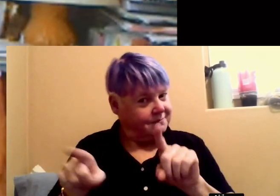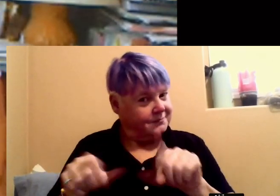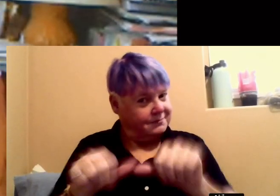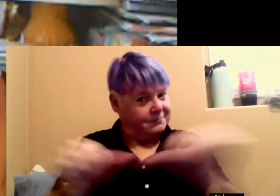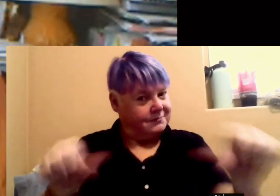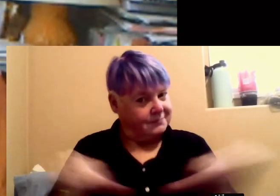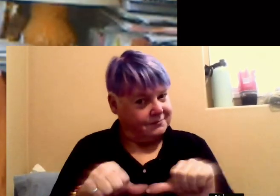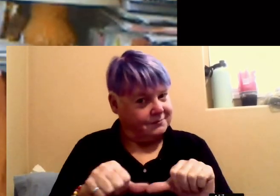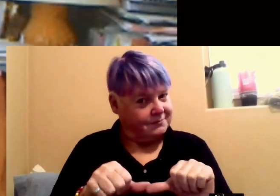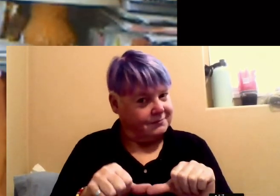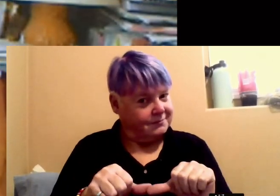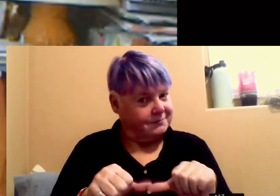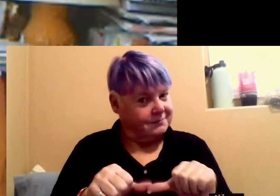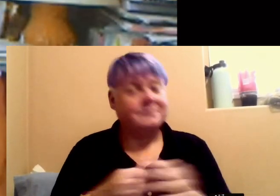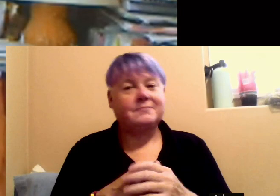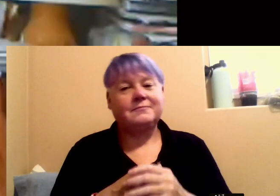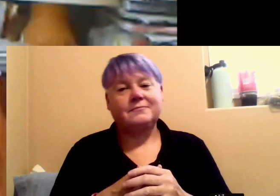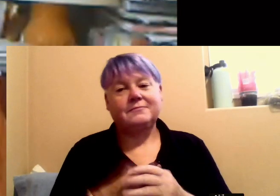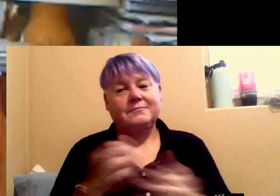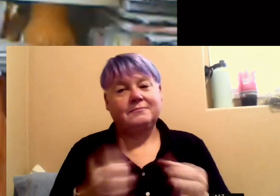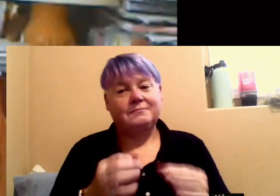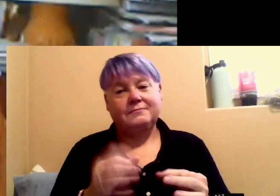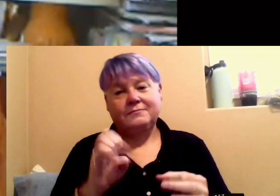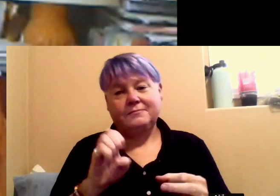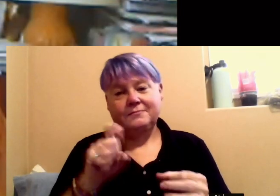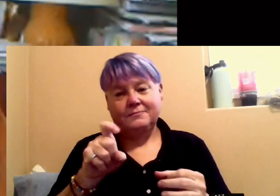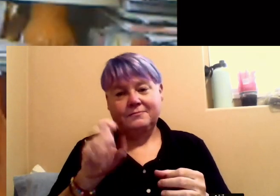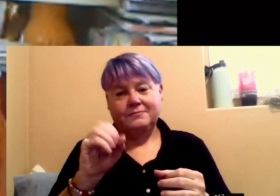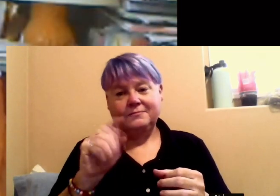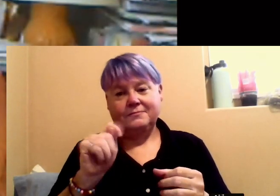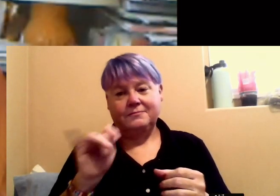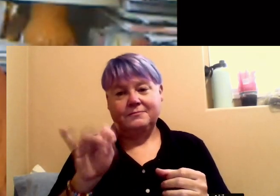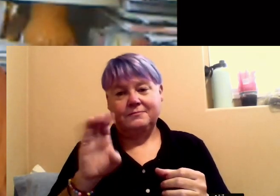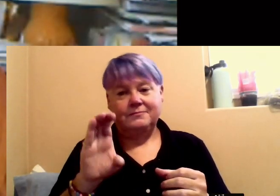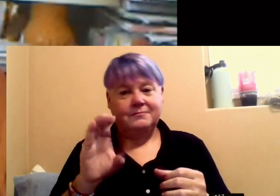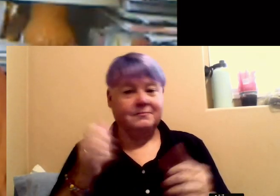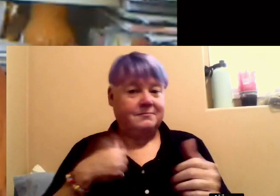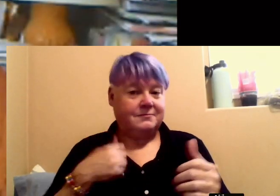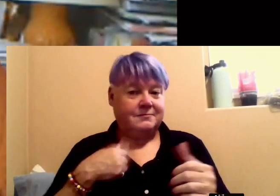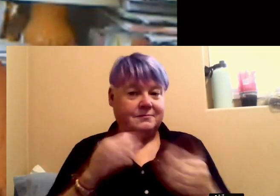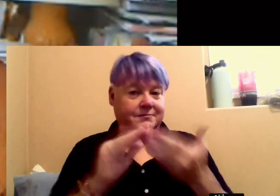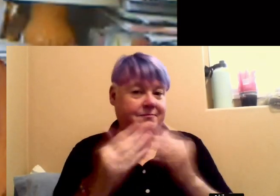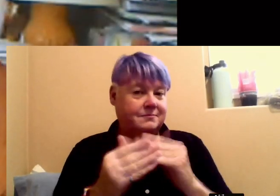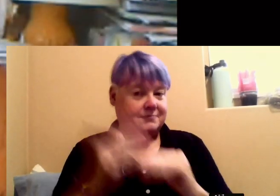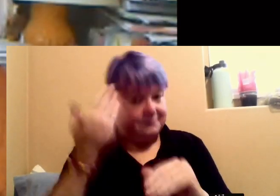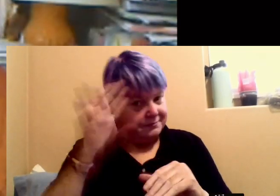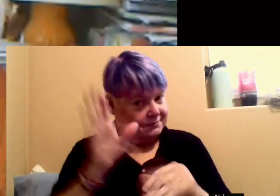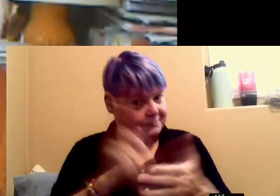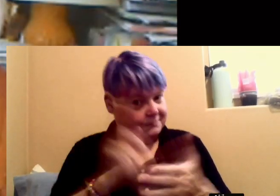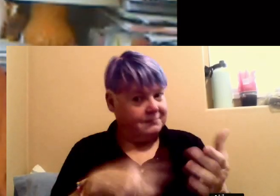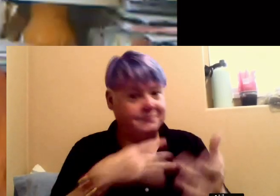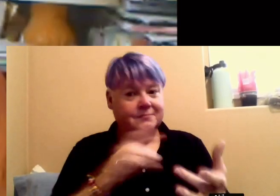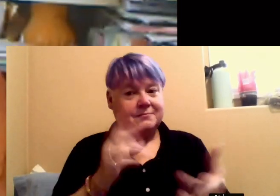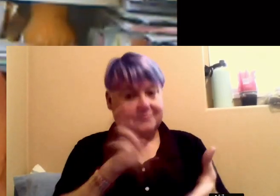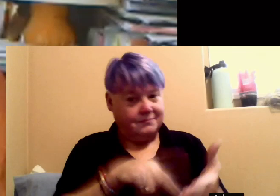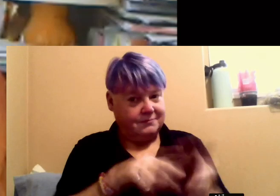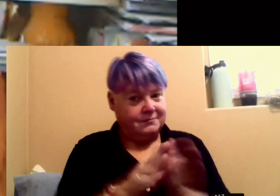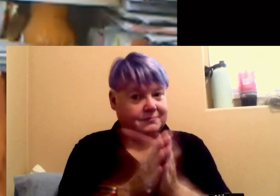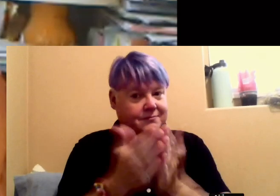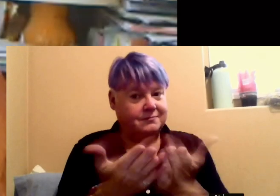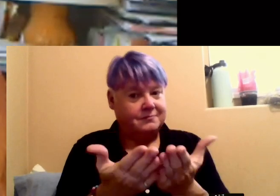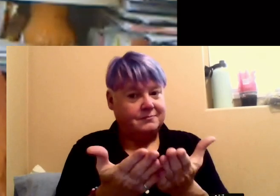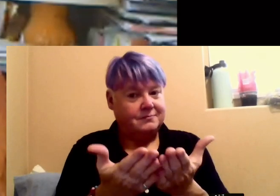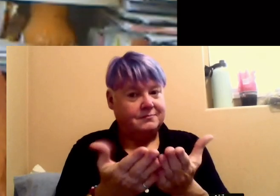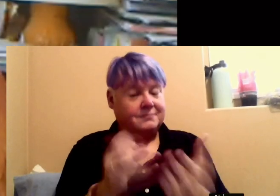my workaround. It's exotic. Great, you're in this Canadian city. I don't know what that's like. Let's read the book. And it's